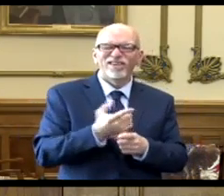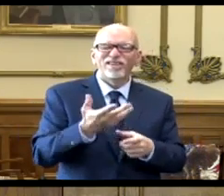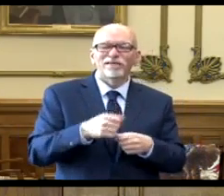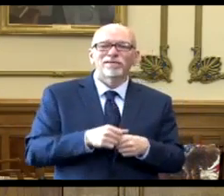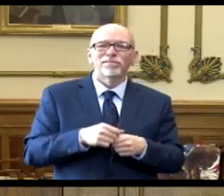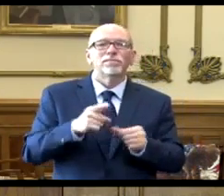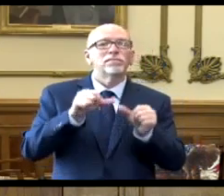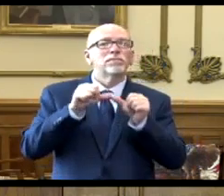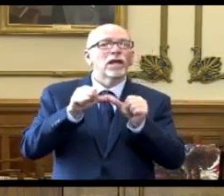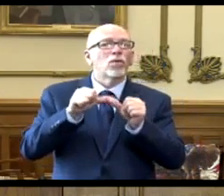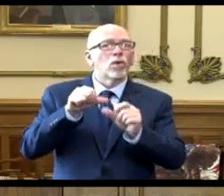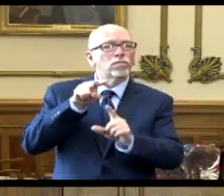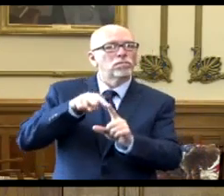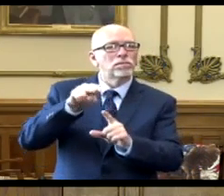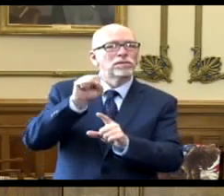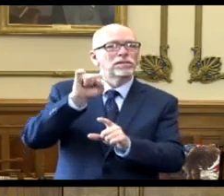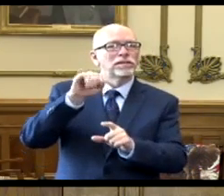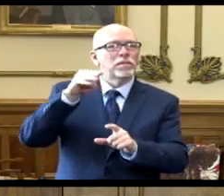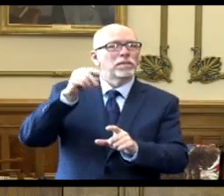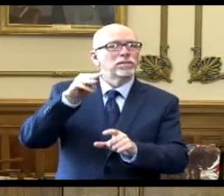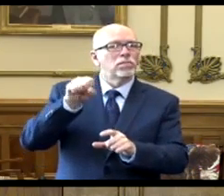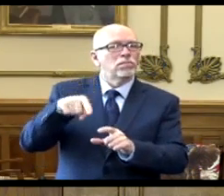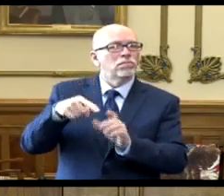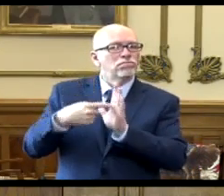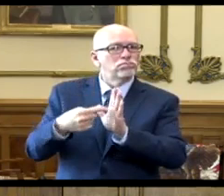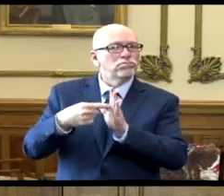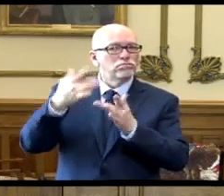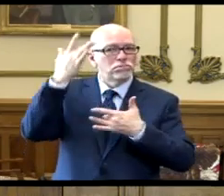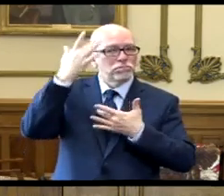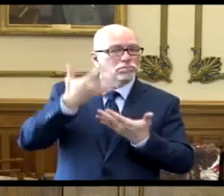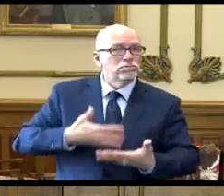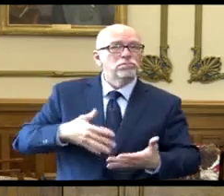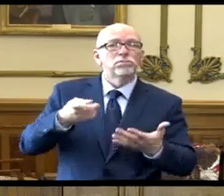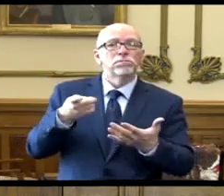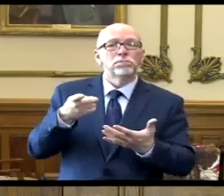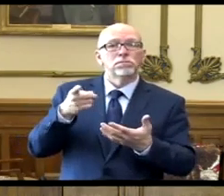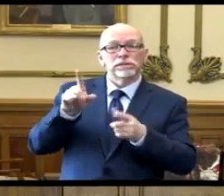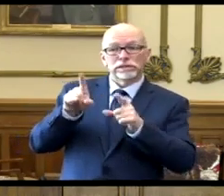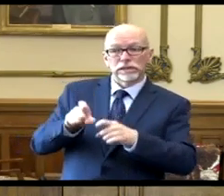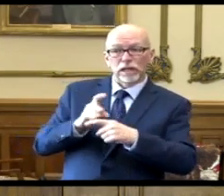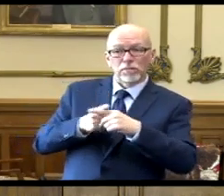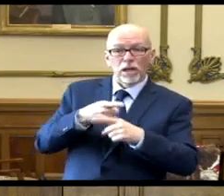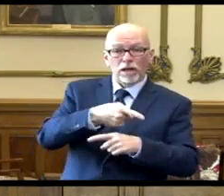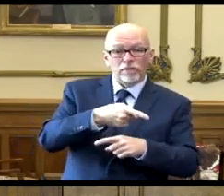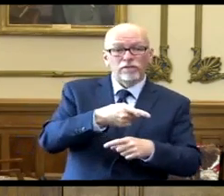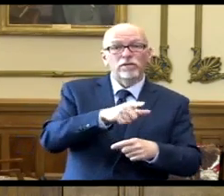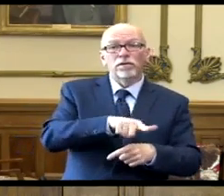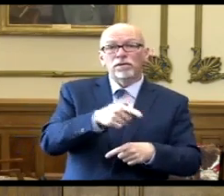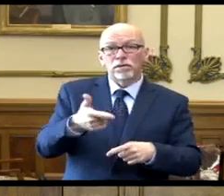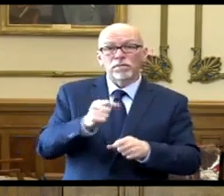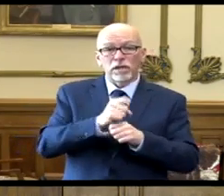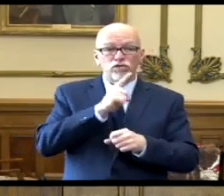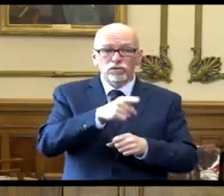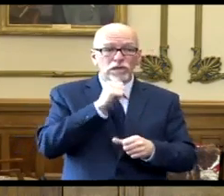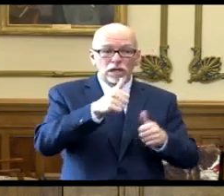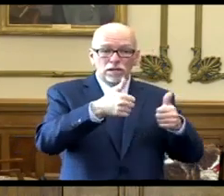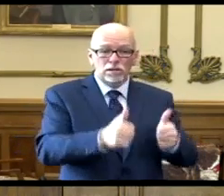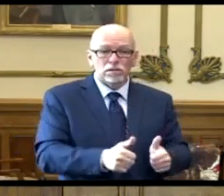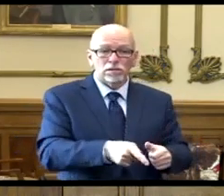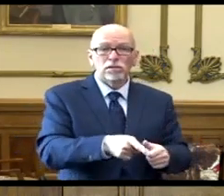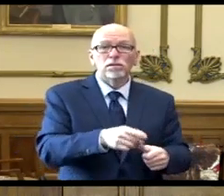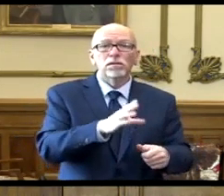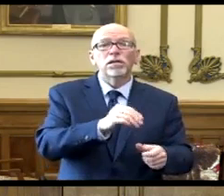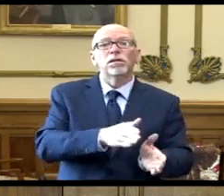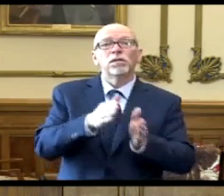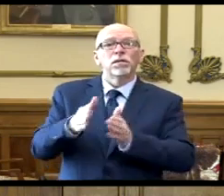ongoing symptom monitoring for people who have tested positive to see if there's clinical deterioration is important. And